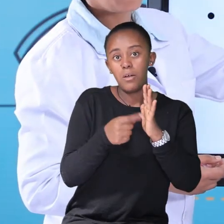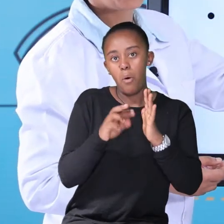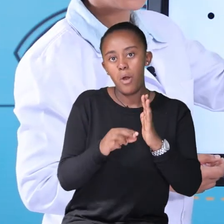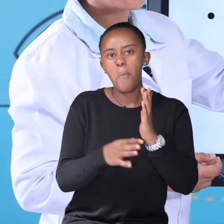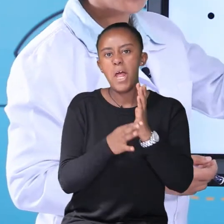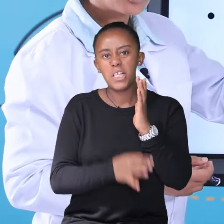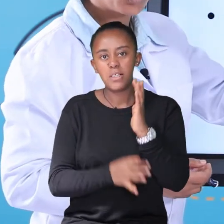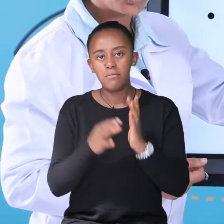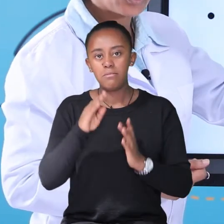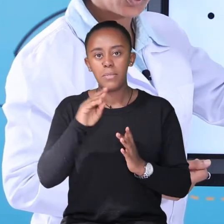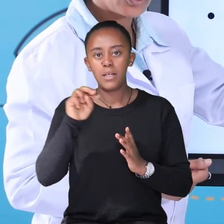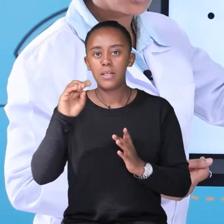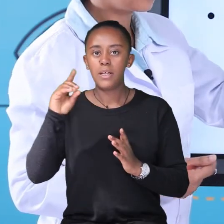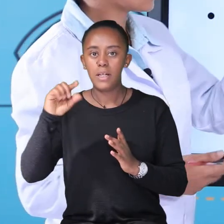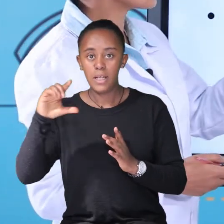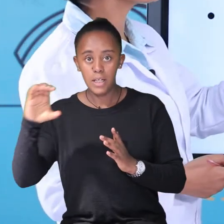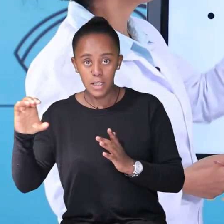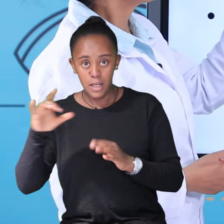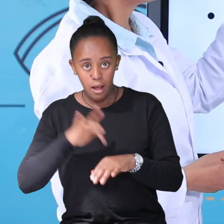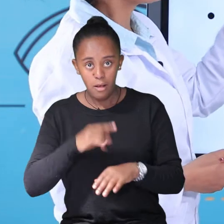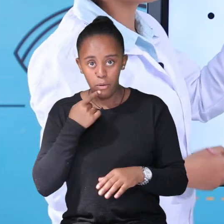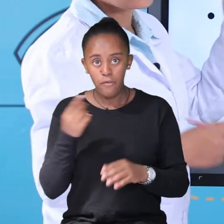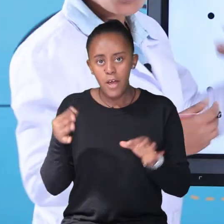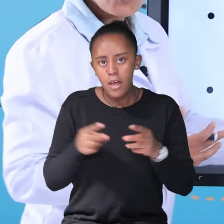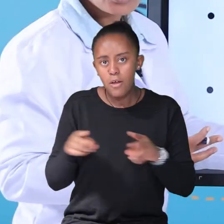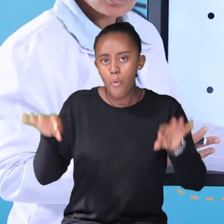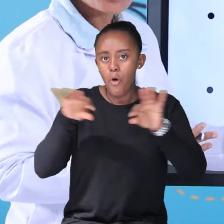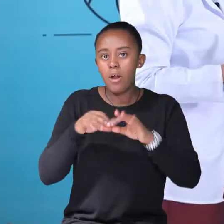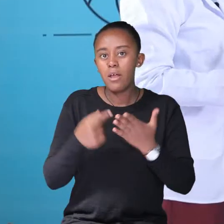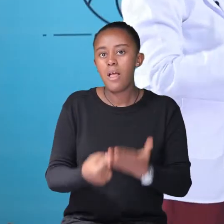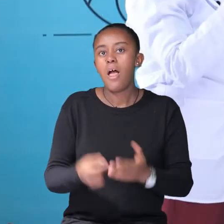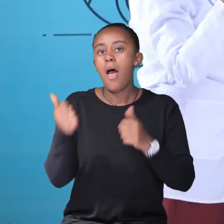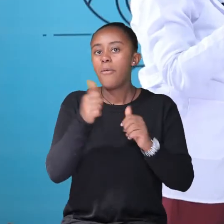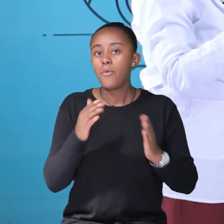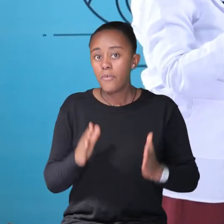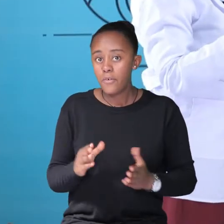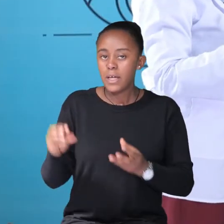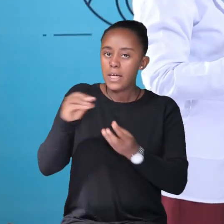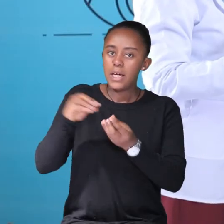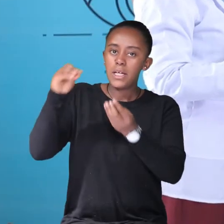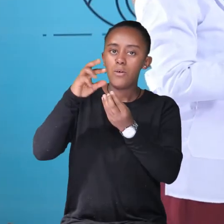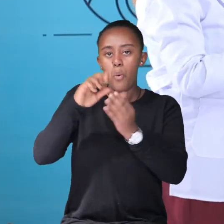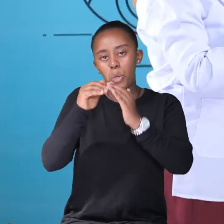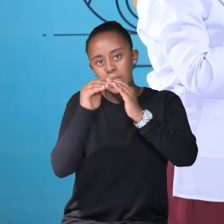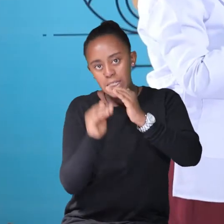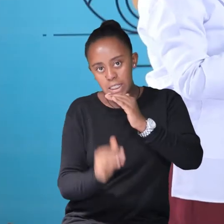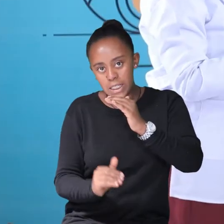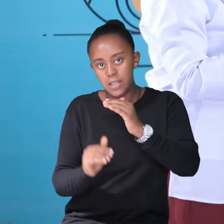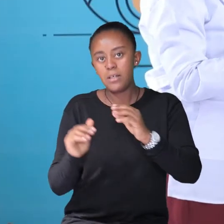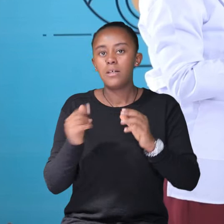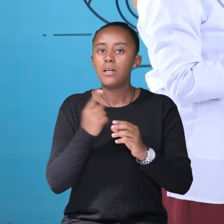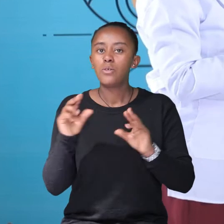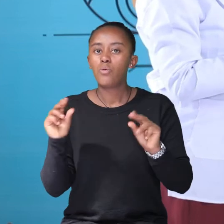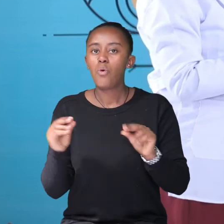cell. This is very important point, because if atmospheric carbon dioxide increases or decreases, there is